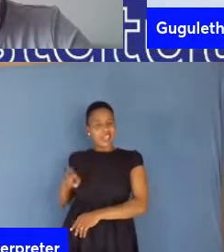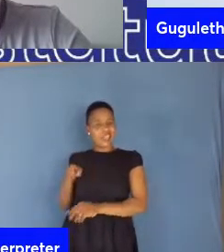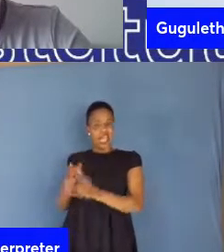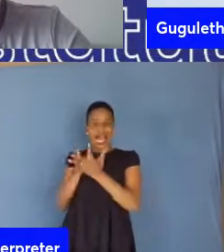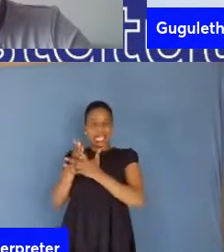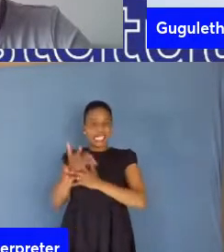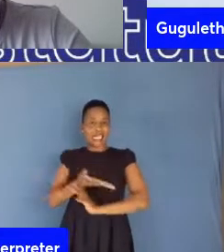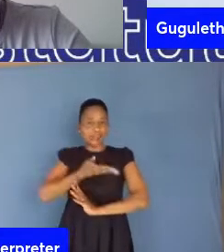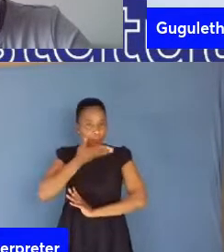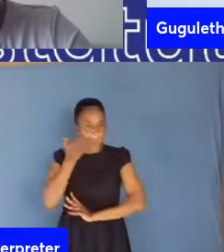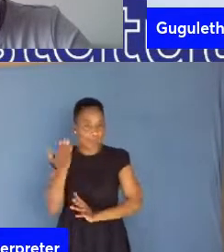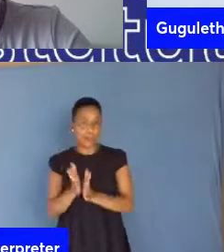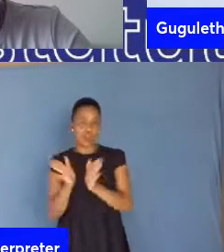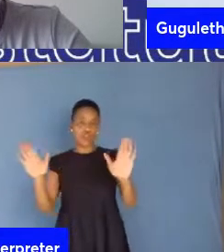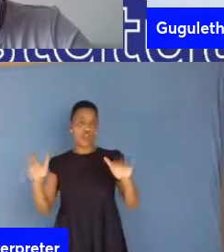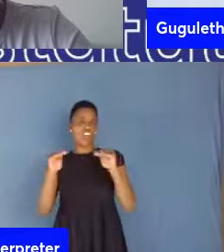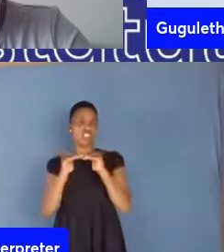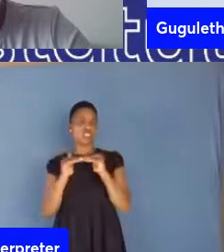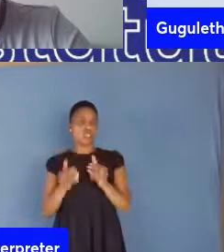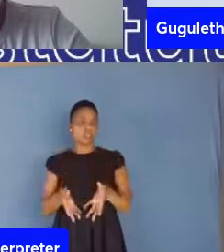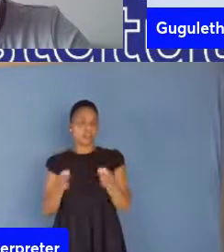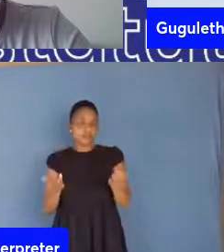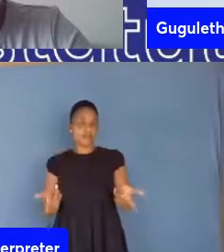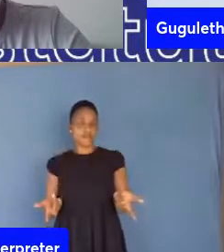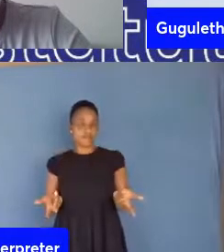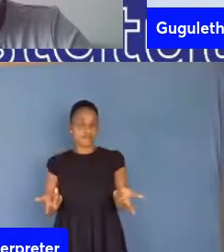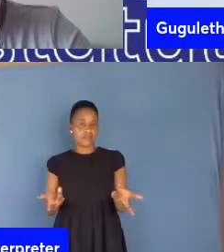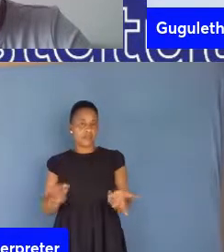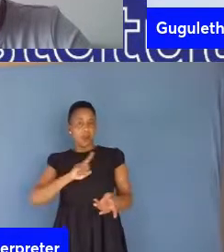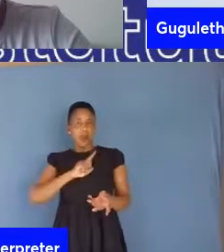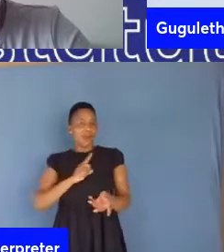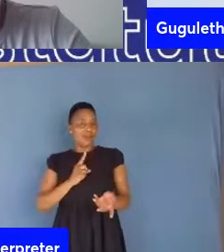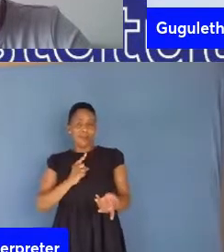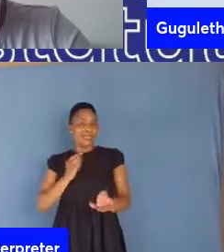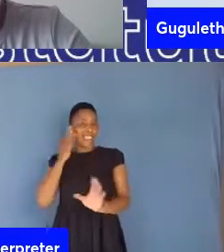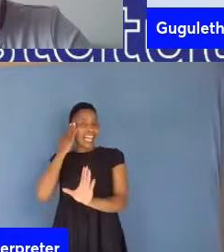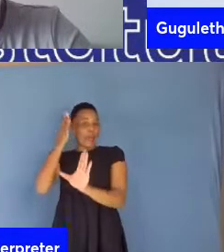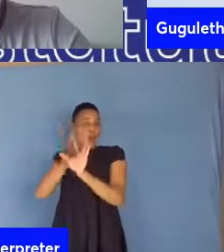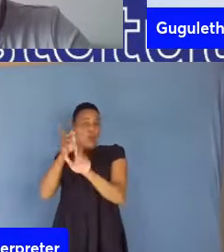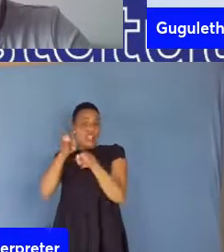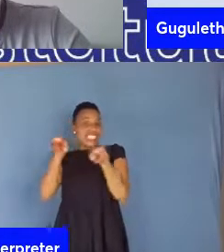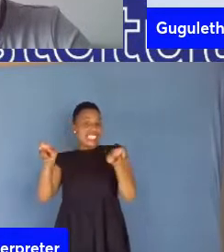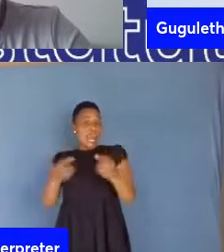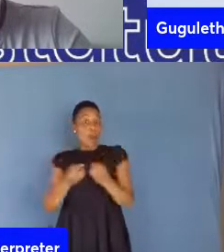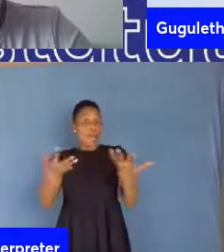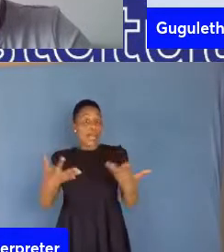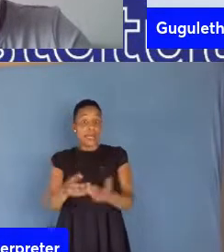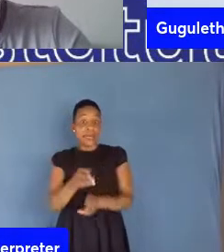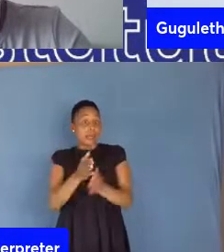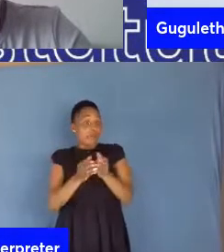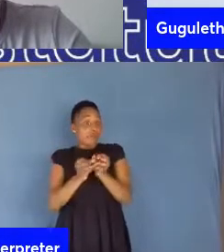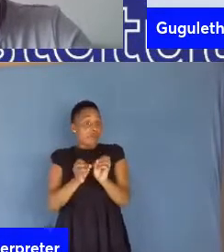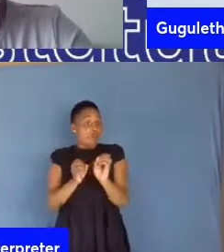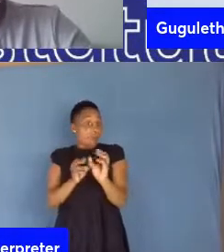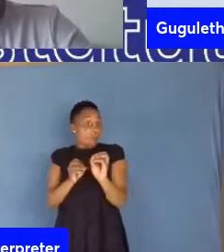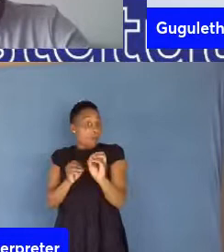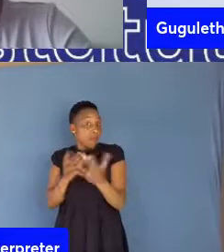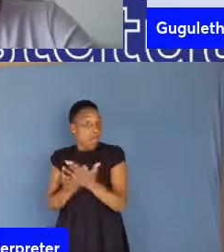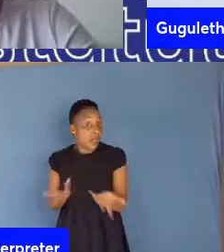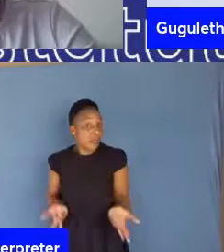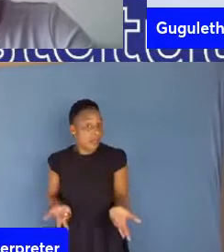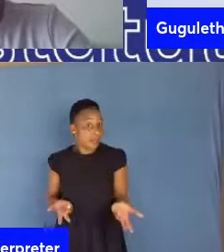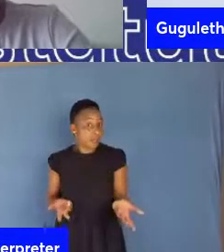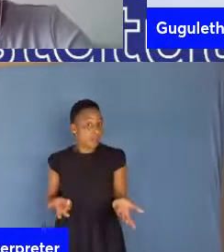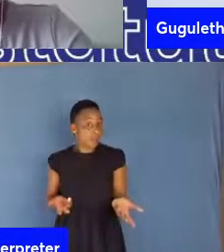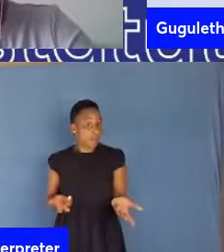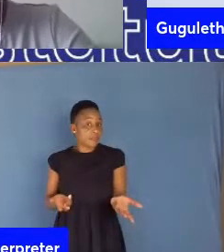justice? Because I mean, how many psychologists, for instance, can sign? How many social